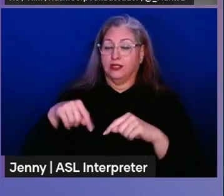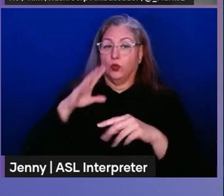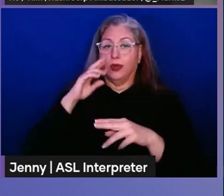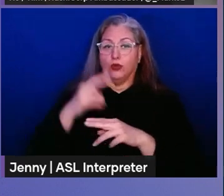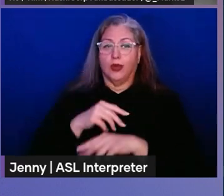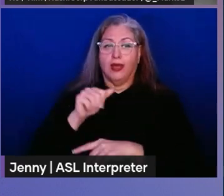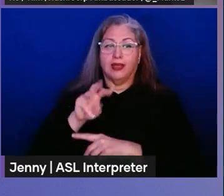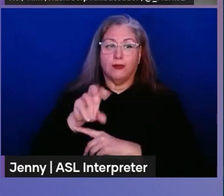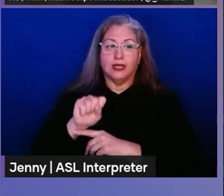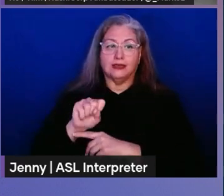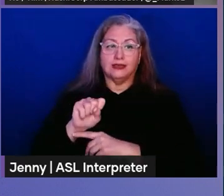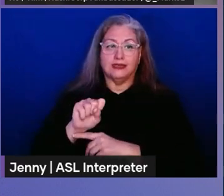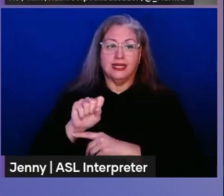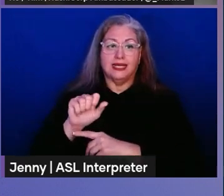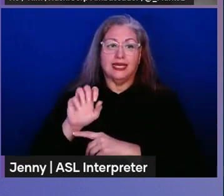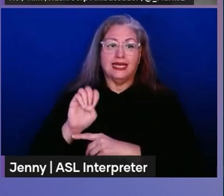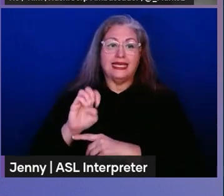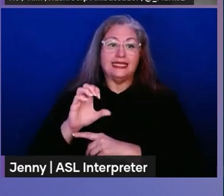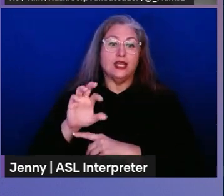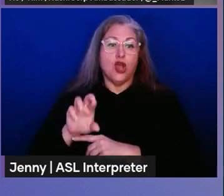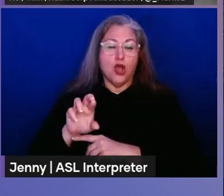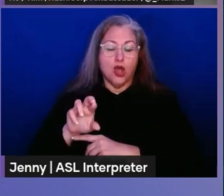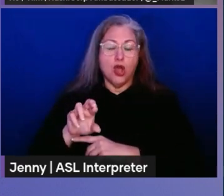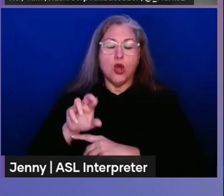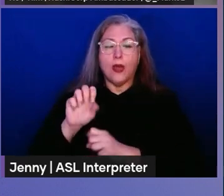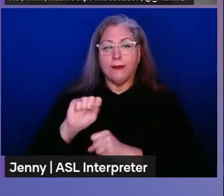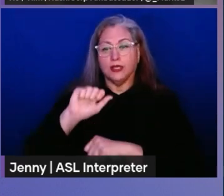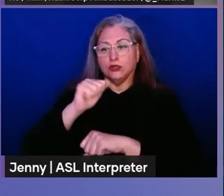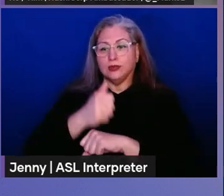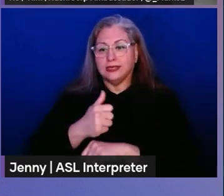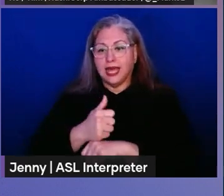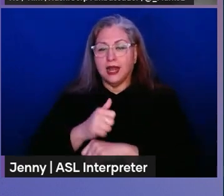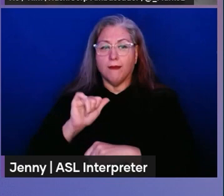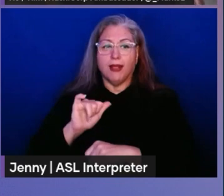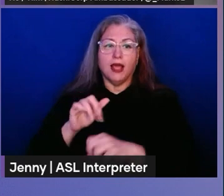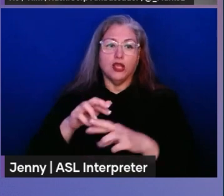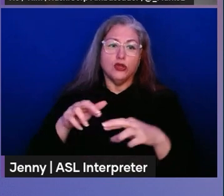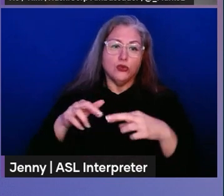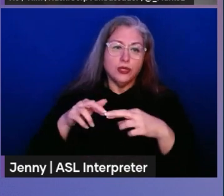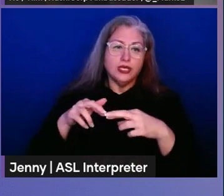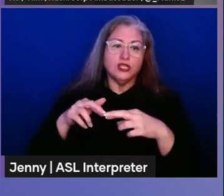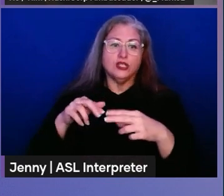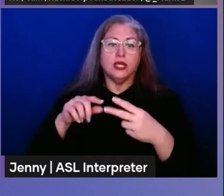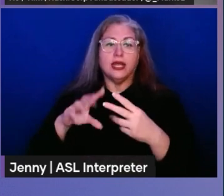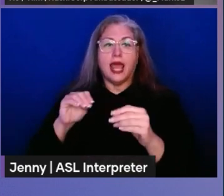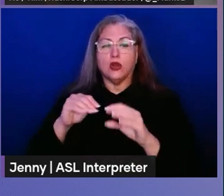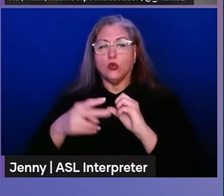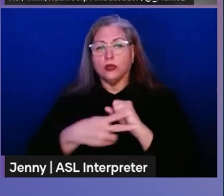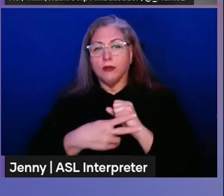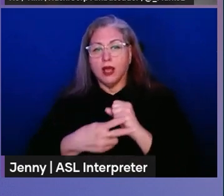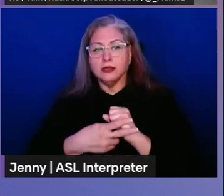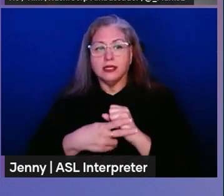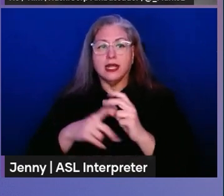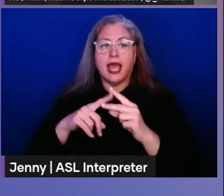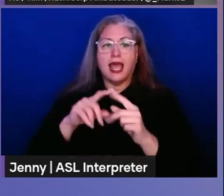AWS ECR, where we can set things like region, name of the repository, and a specific tag on it.